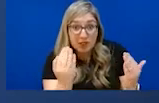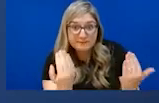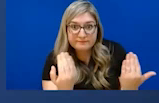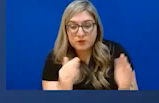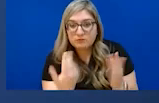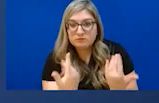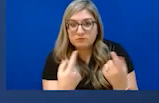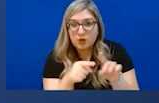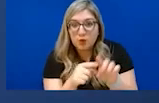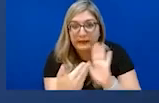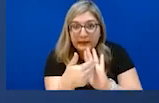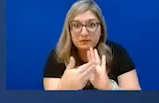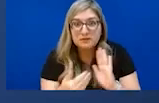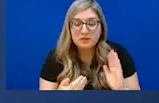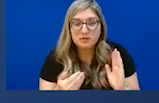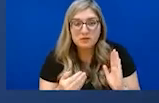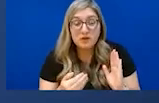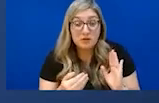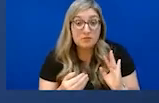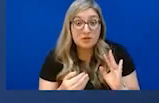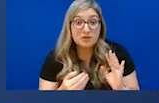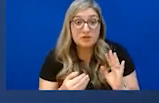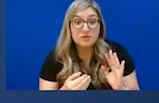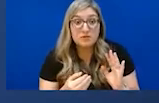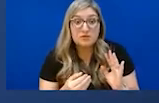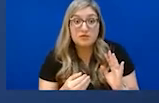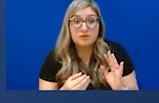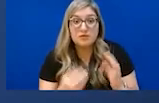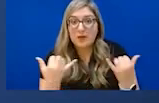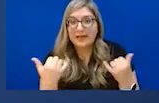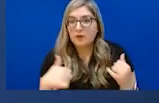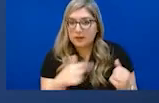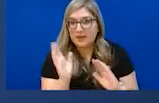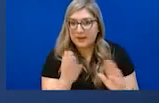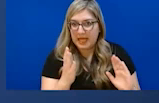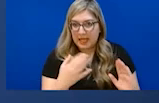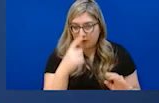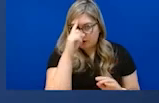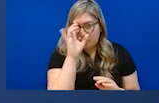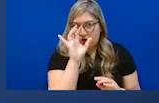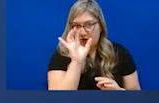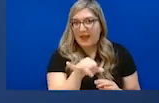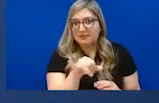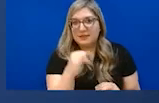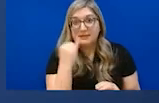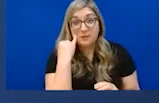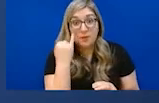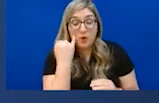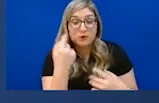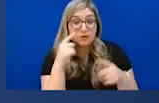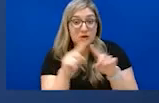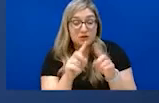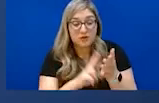we come up with the money to pay for it? So I think we need some internal planning for if the contract doesn't get renewed.